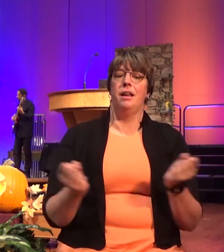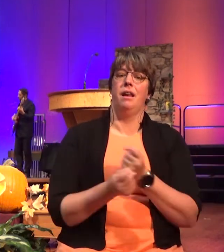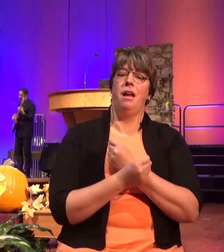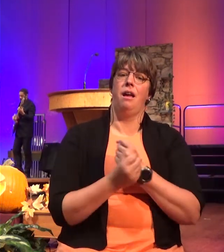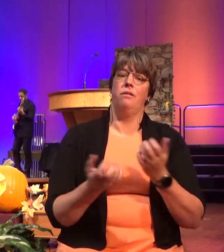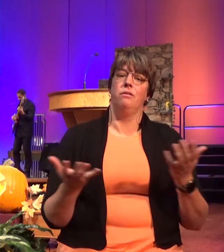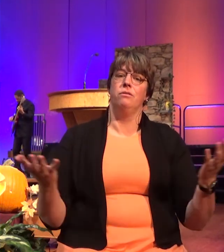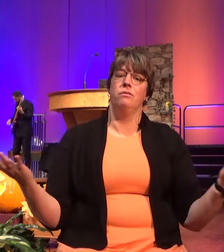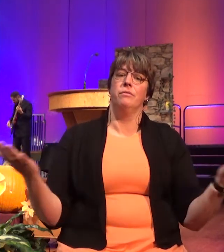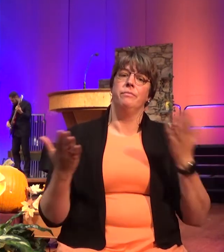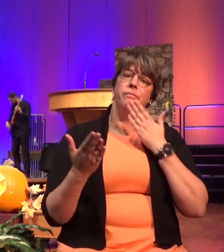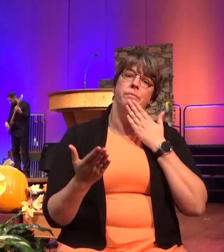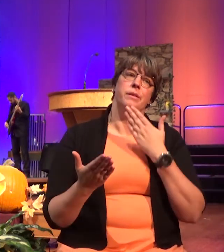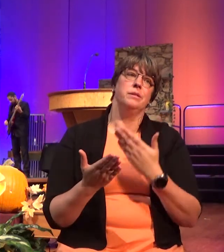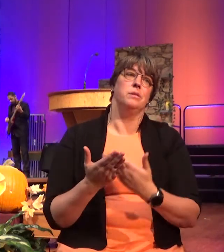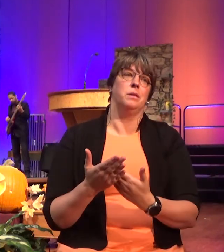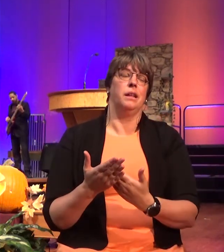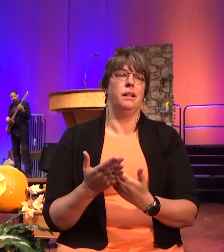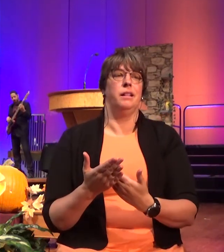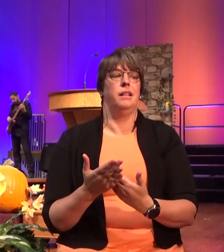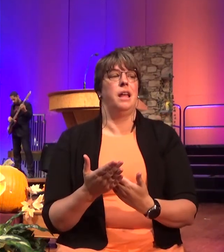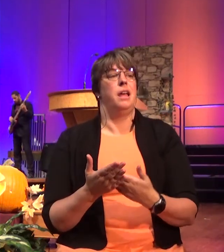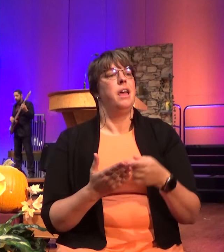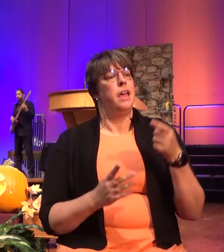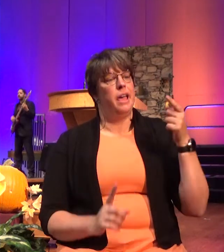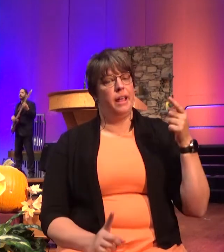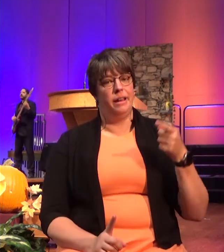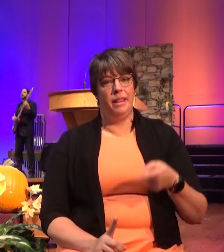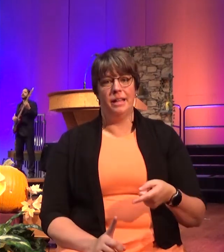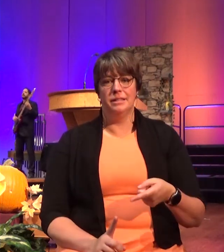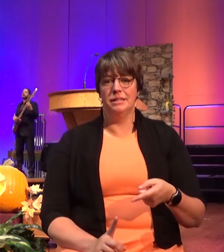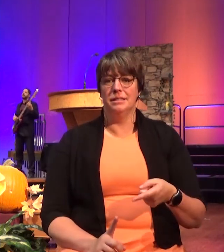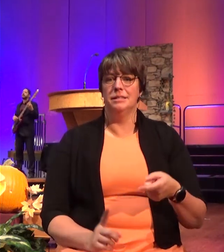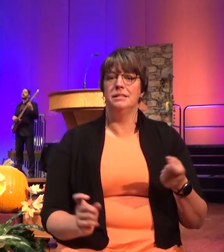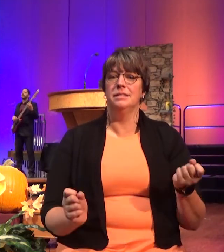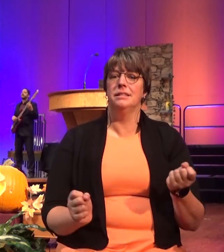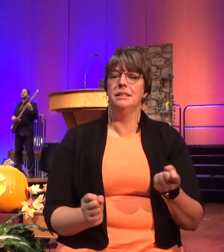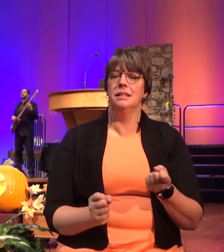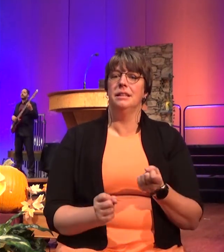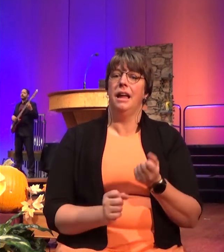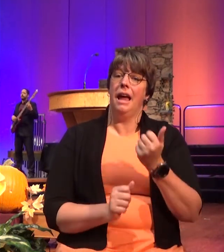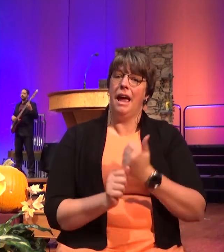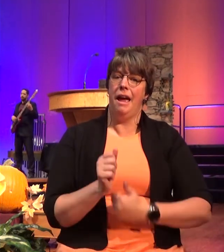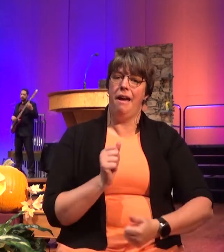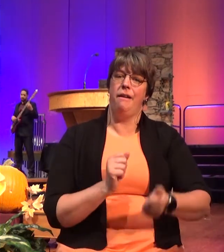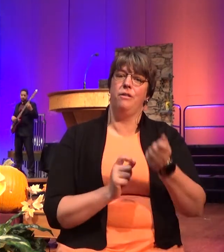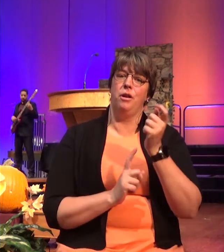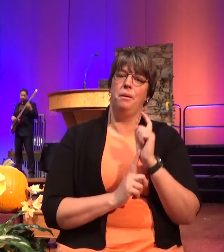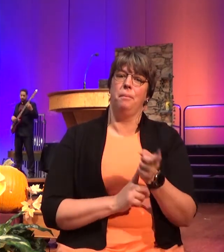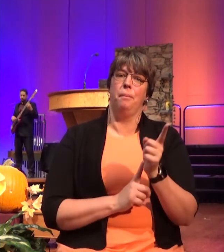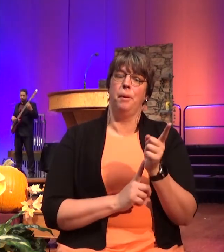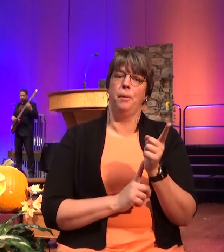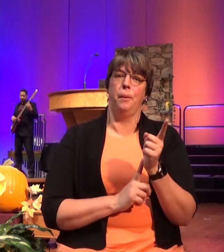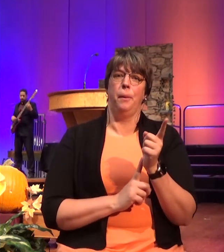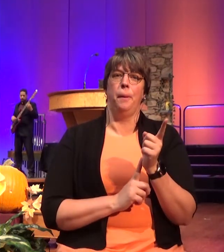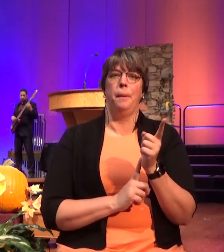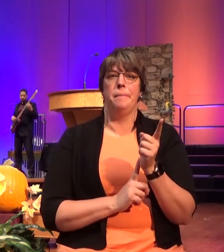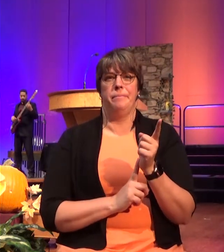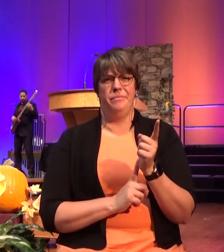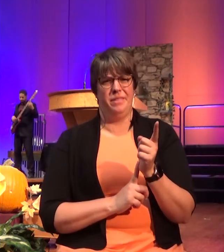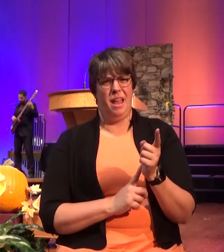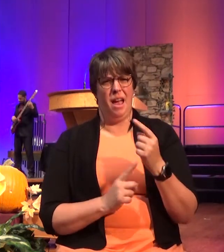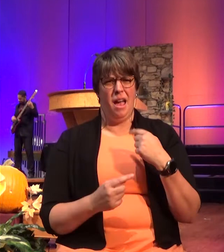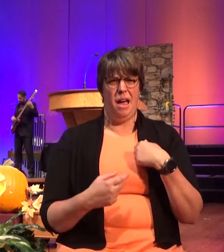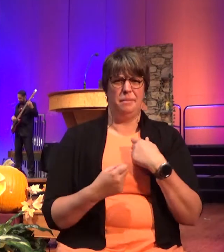is well. In this and every moment, I